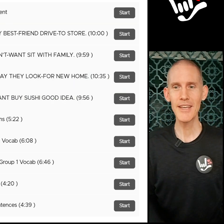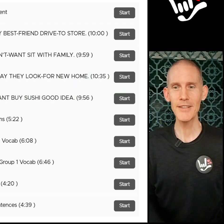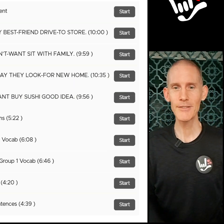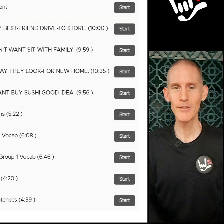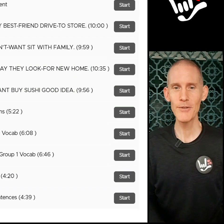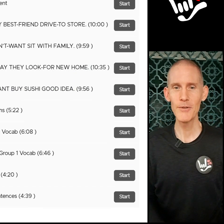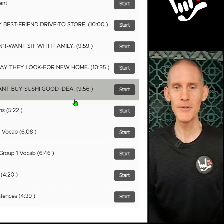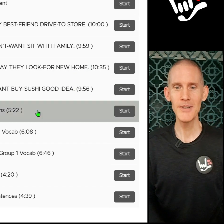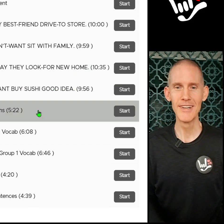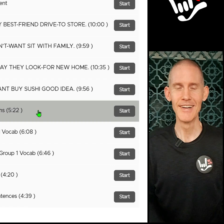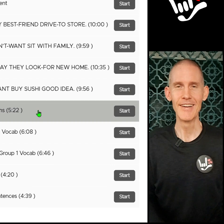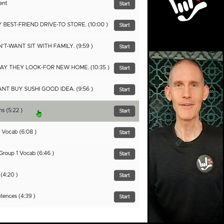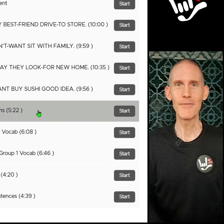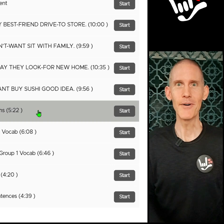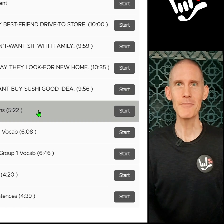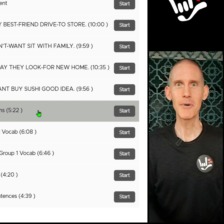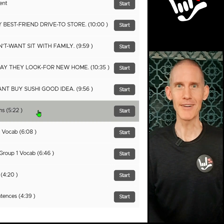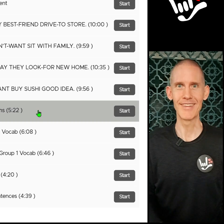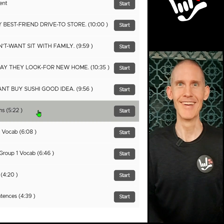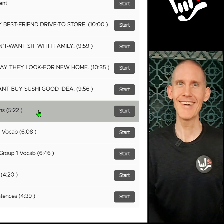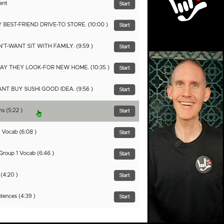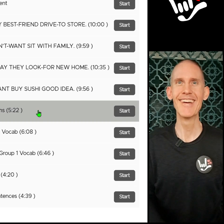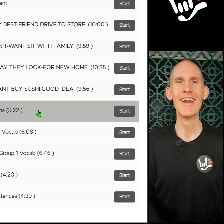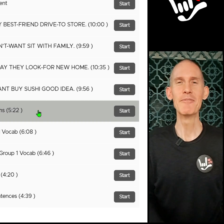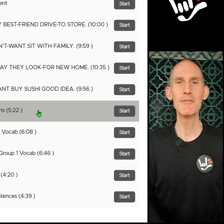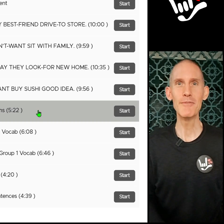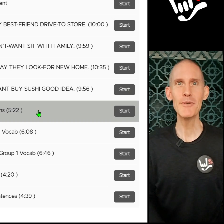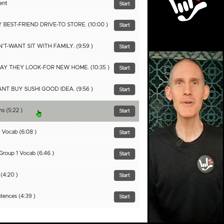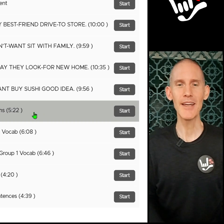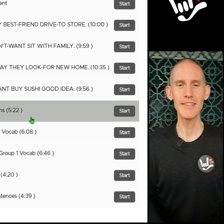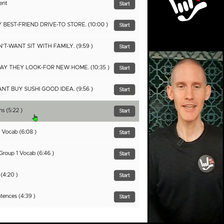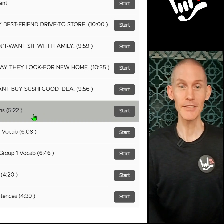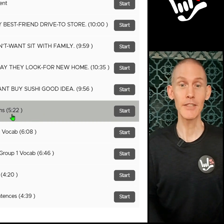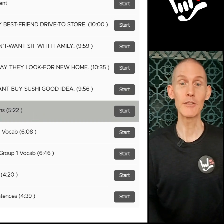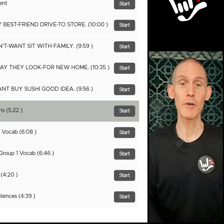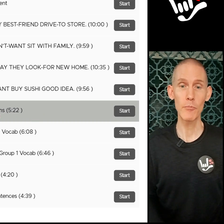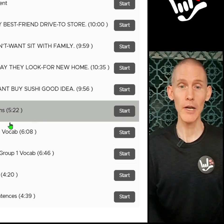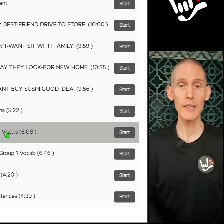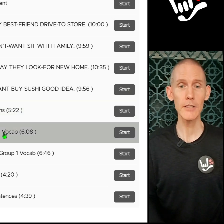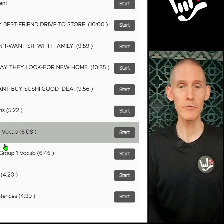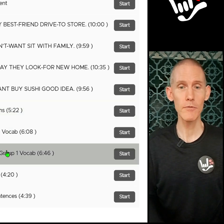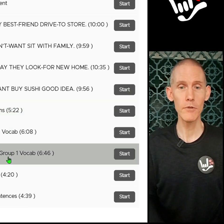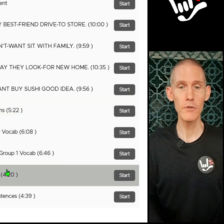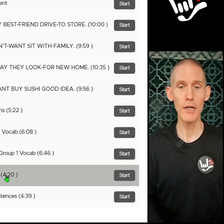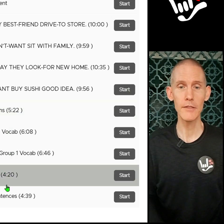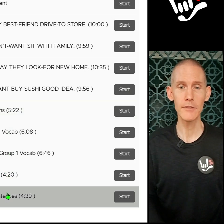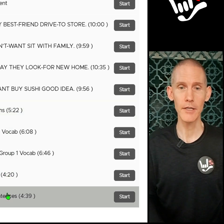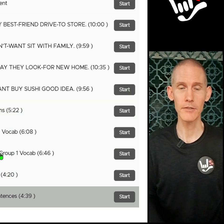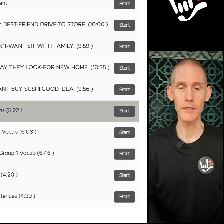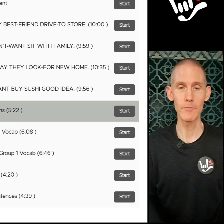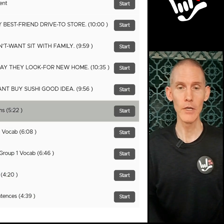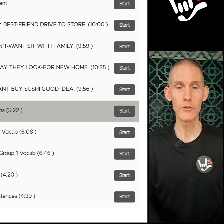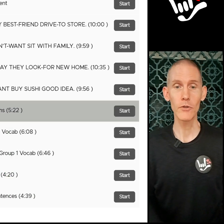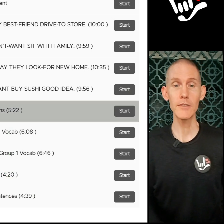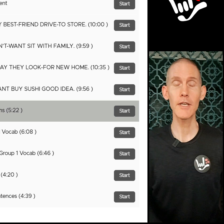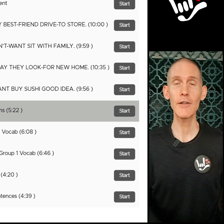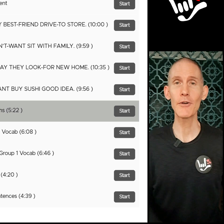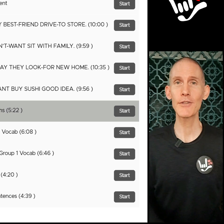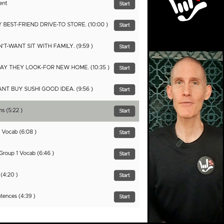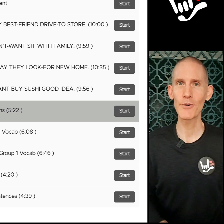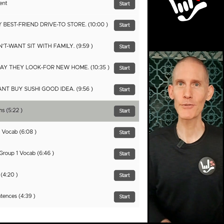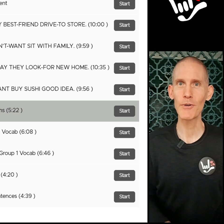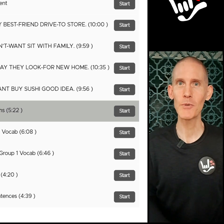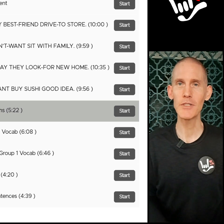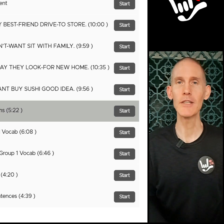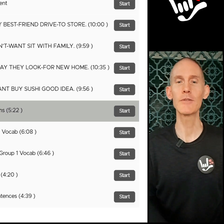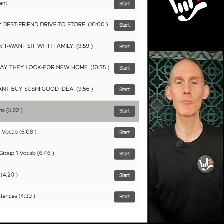now we get to the fun part, review and testing. So we have practice, review, and testing. So let's take a look